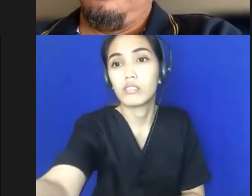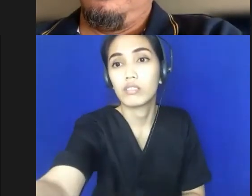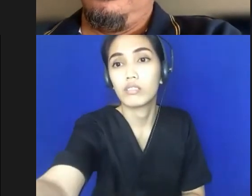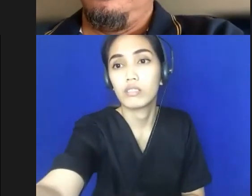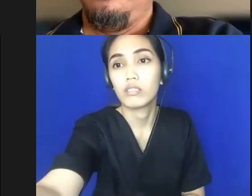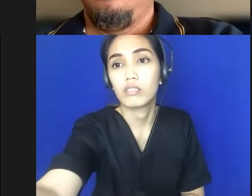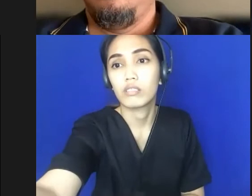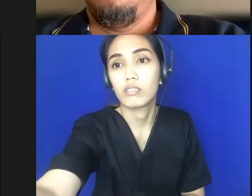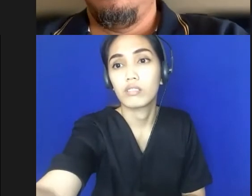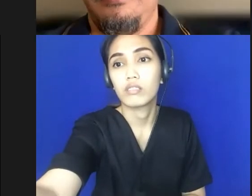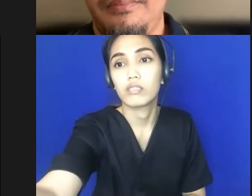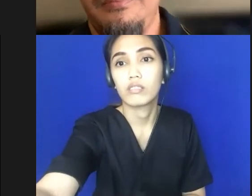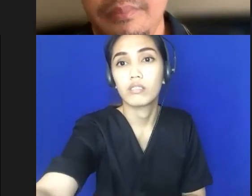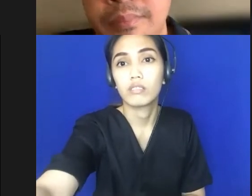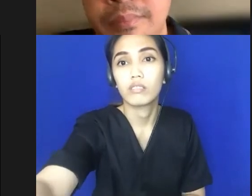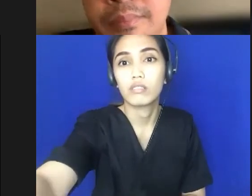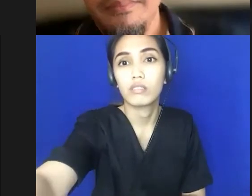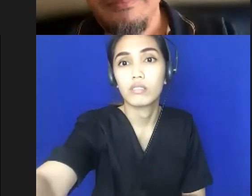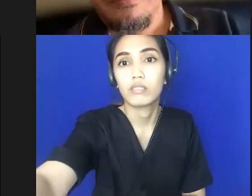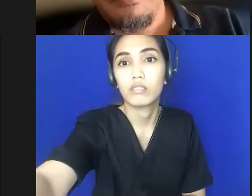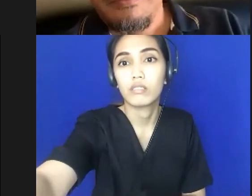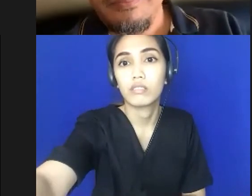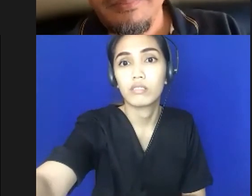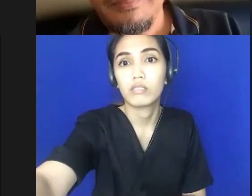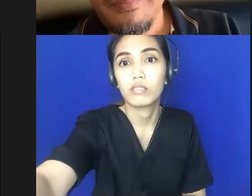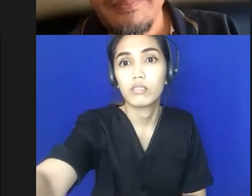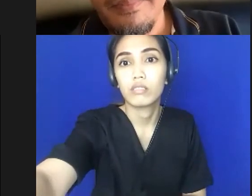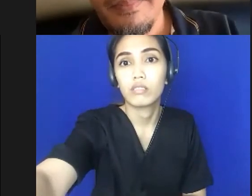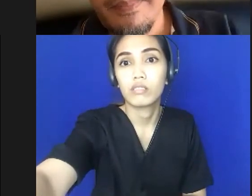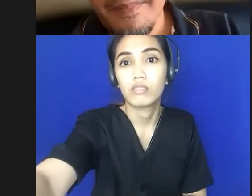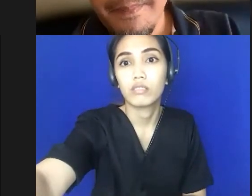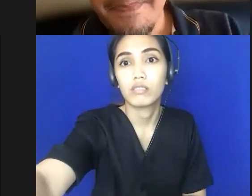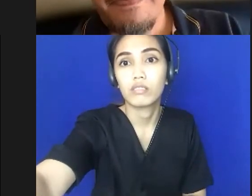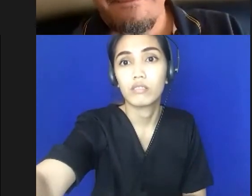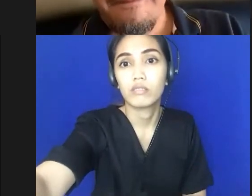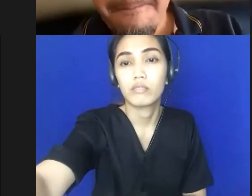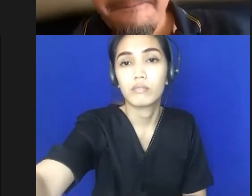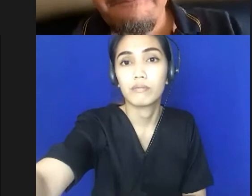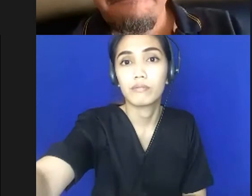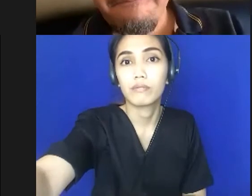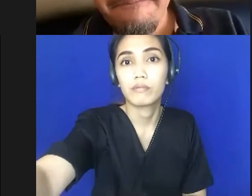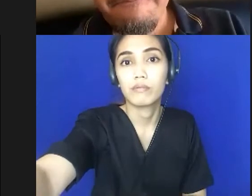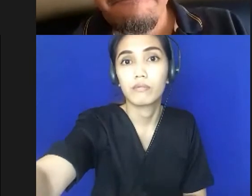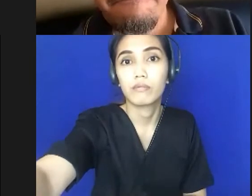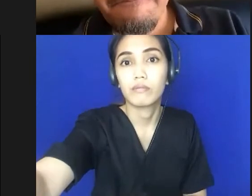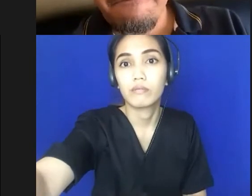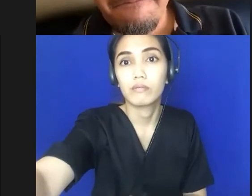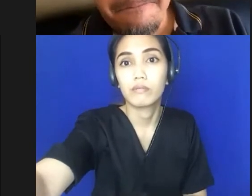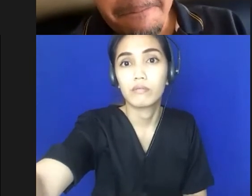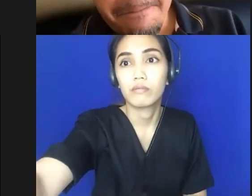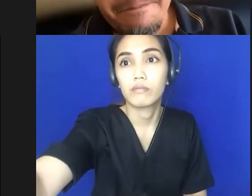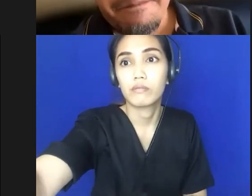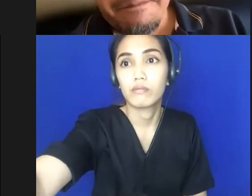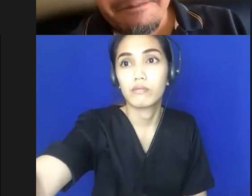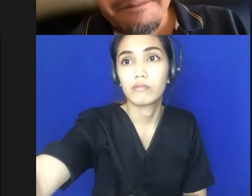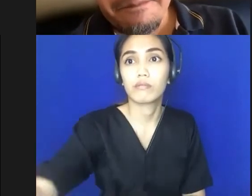all the lessons learned. And so we'll be trying to share that more broadly. And I think we'll try and put it online as well